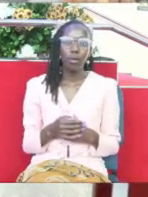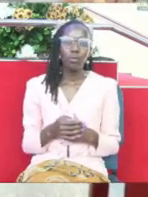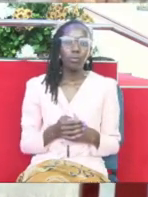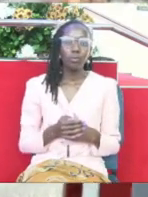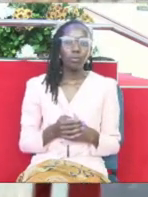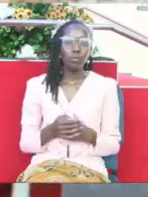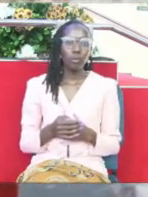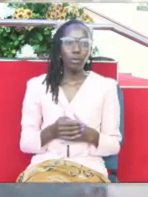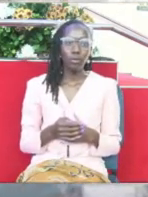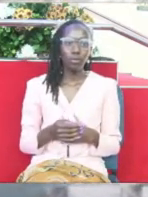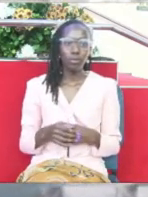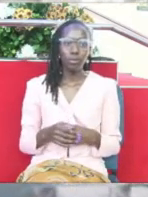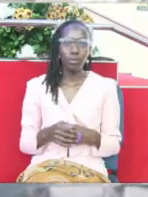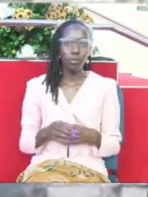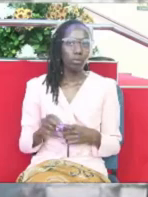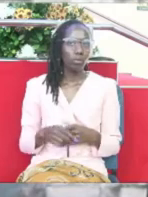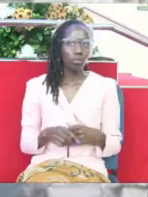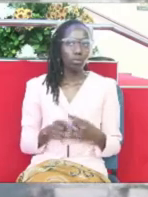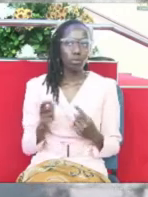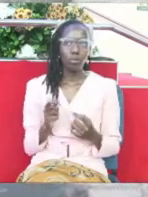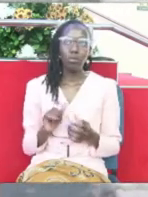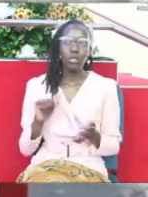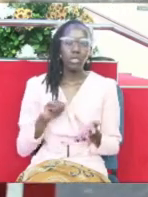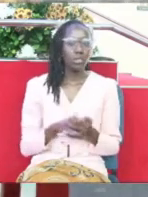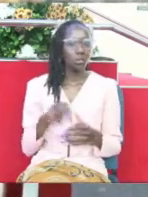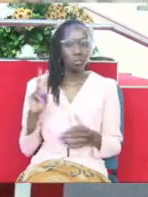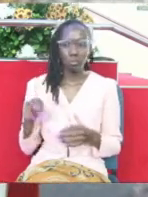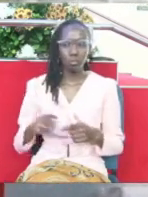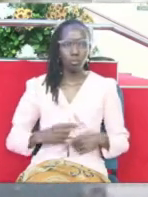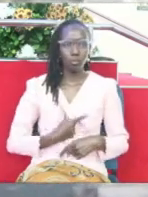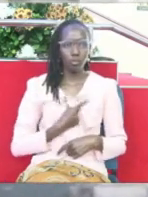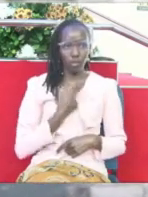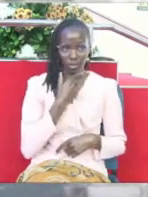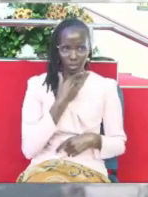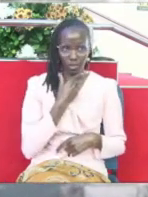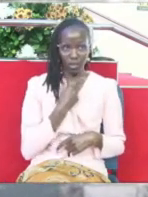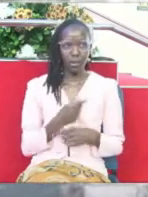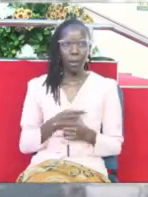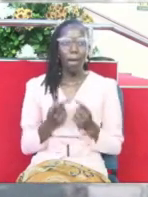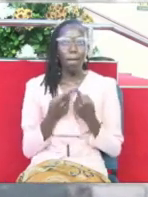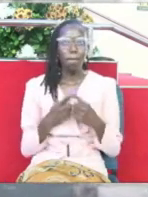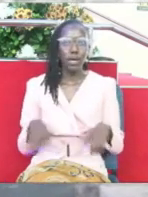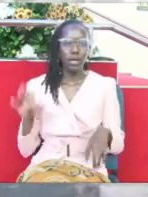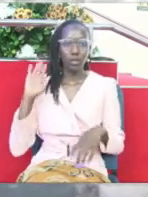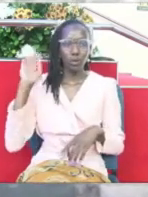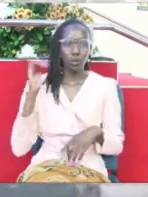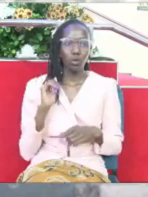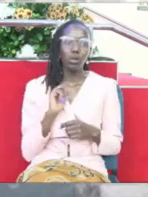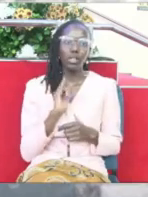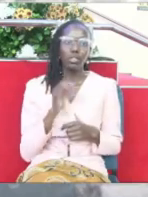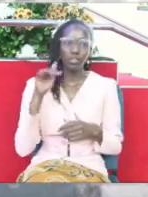Si kutembelea tu. The scripture says he who dwells, not he who visits. Maandiko yanasema yule andumuye si yule